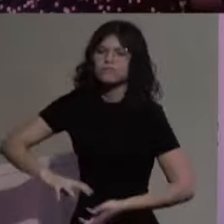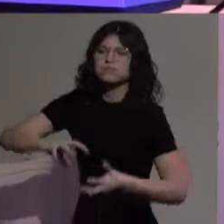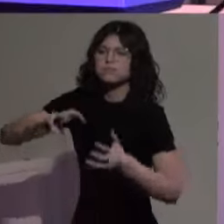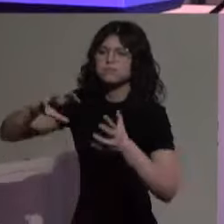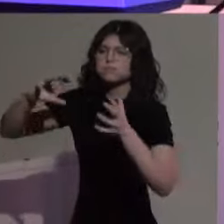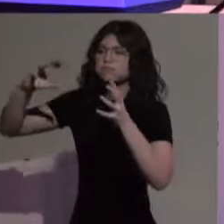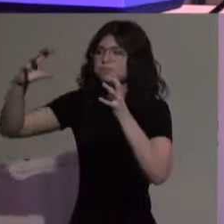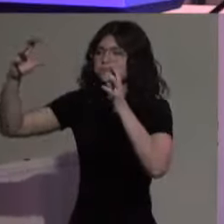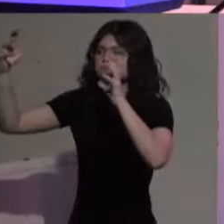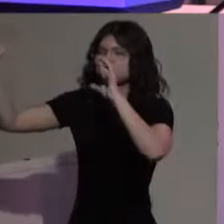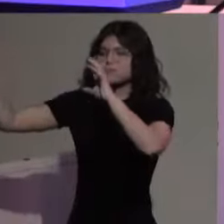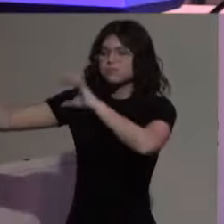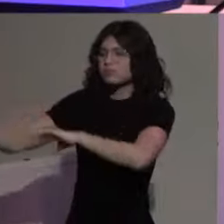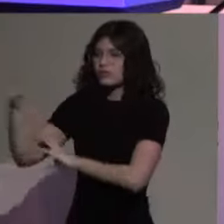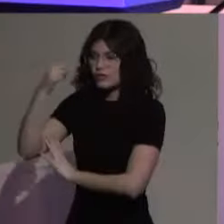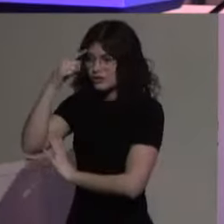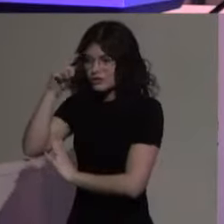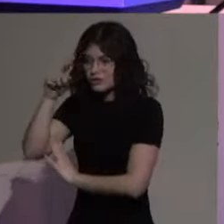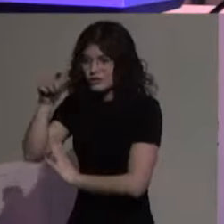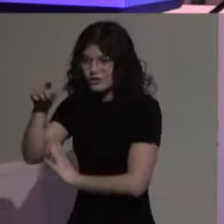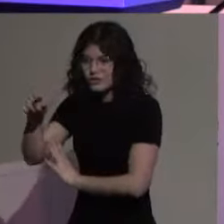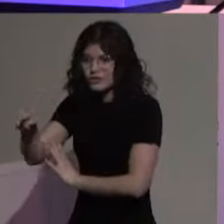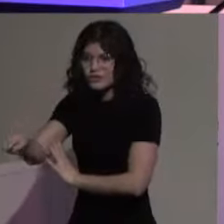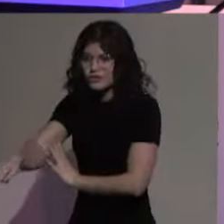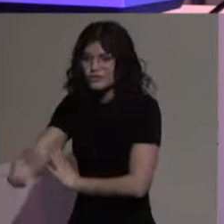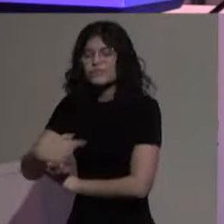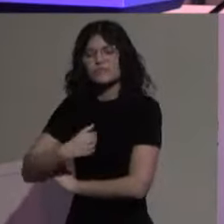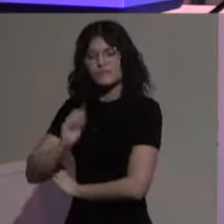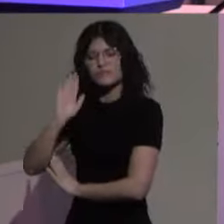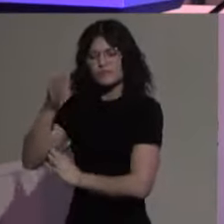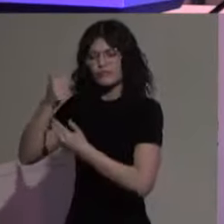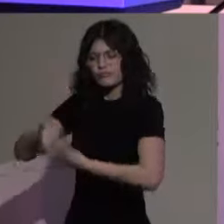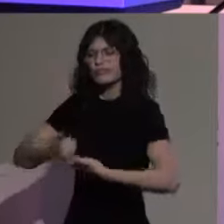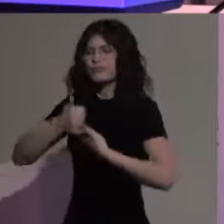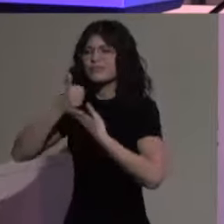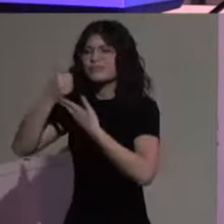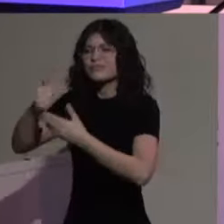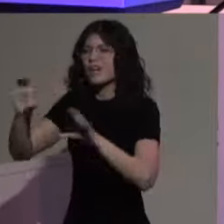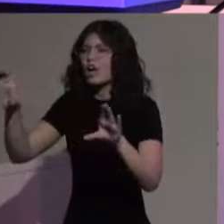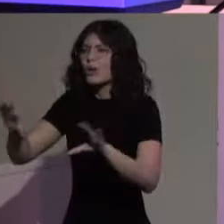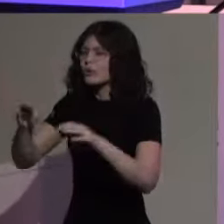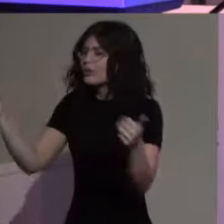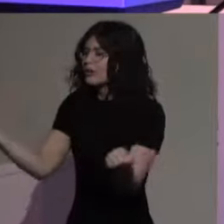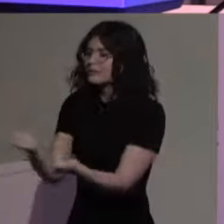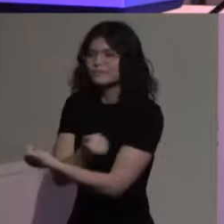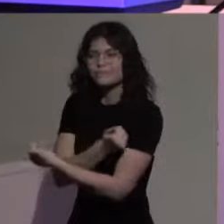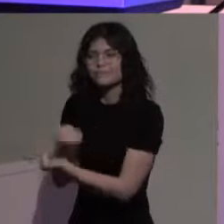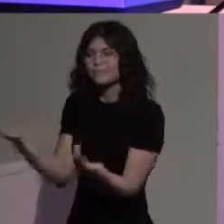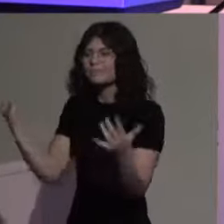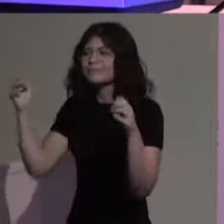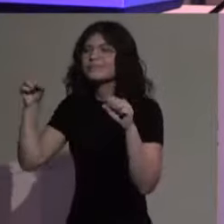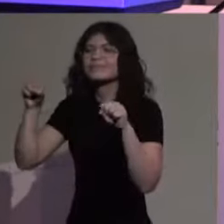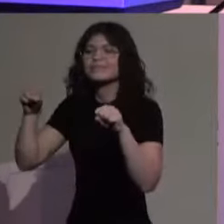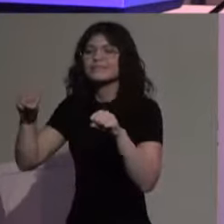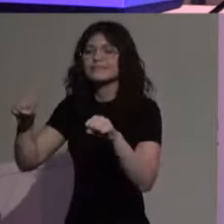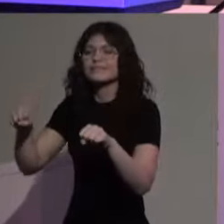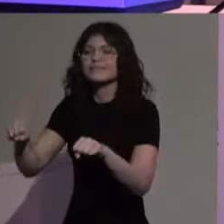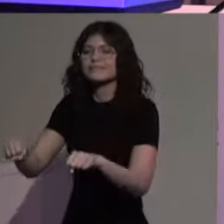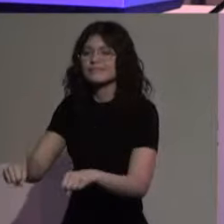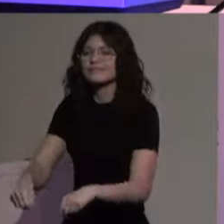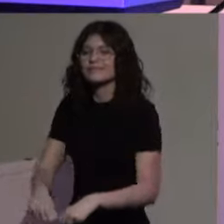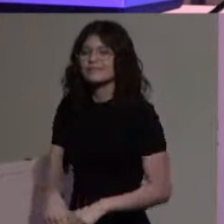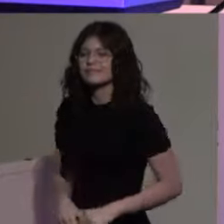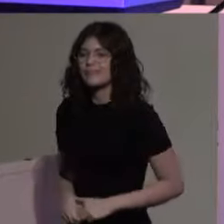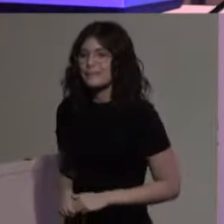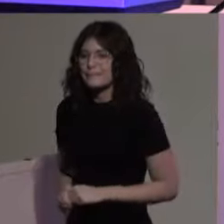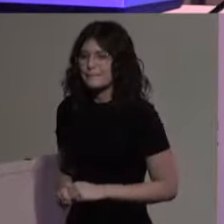falling down for you, there's nothing in this world I wouldn't do.